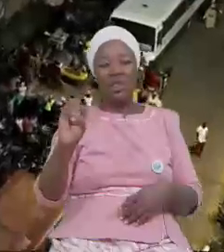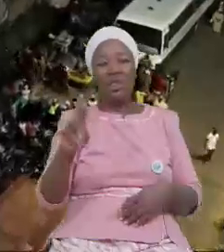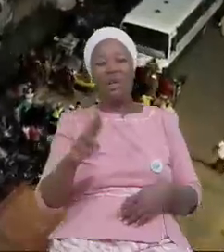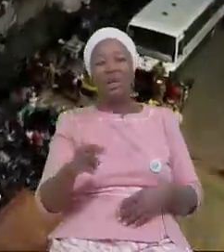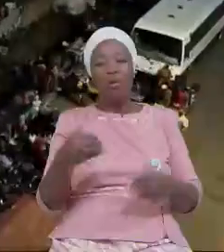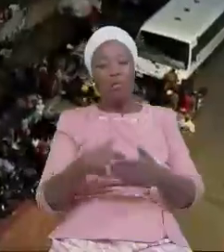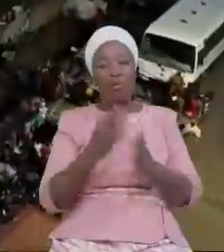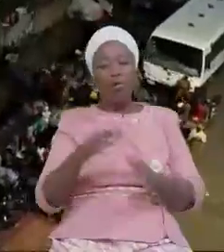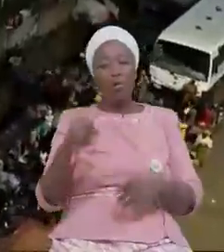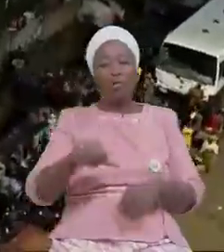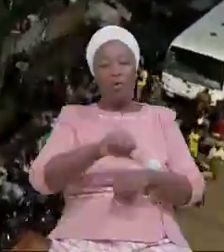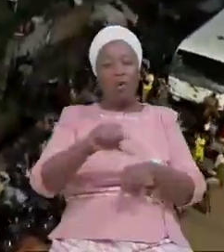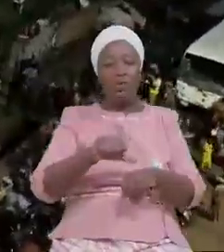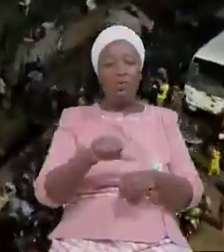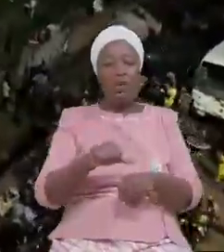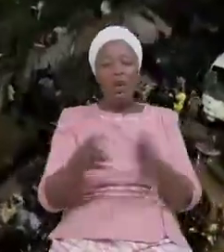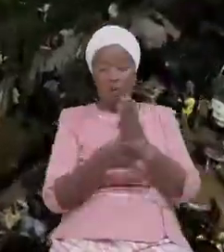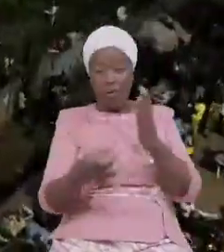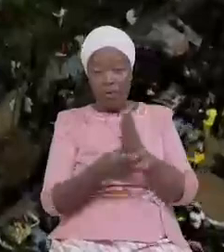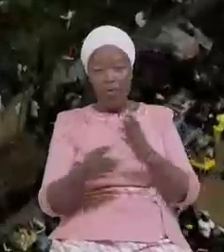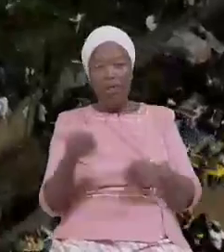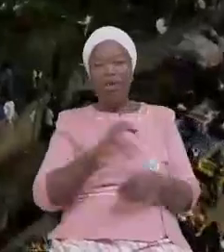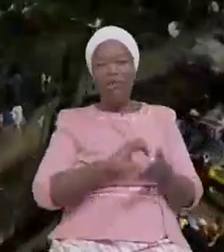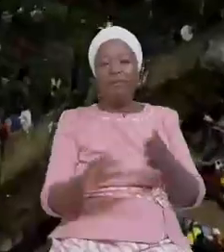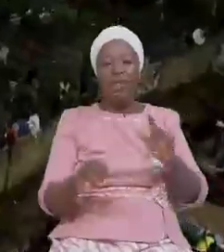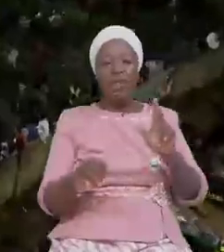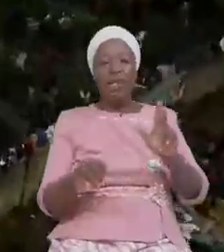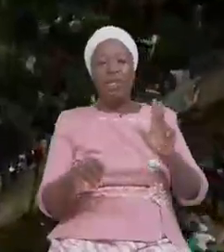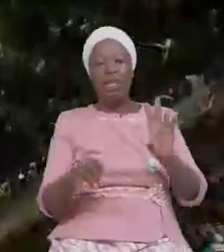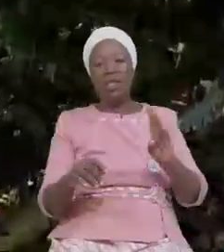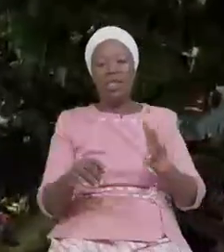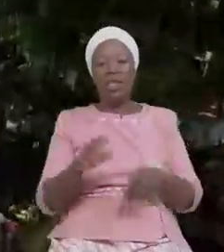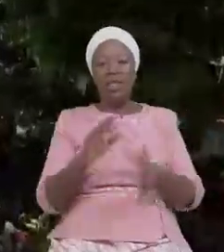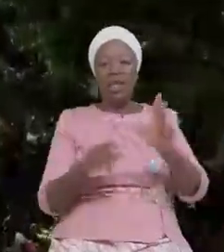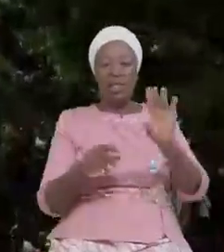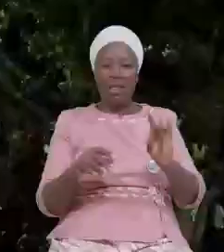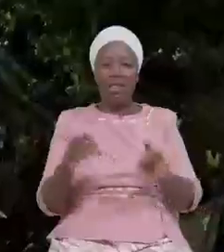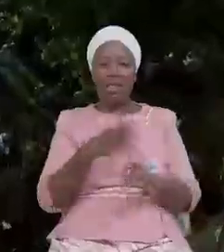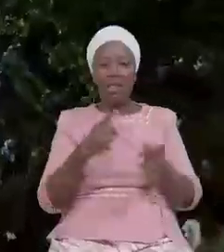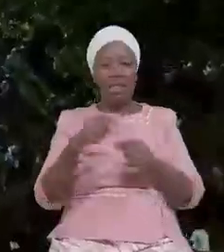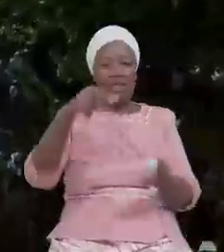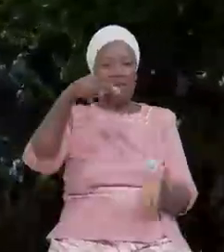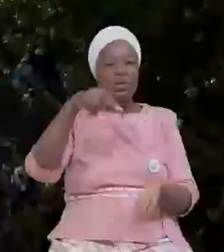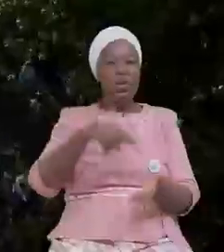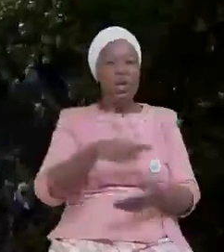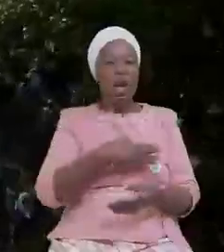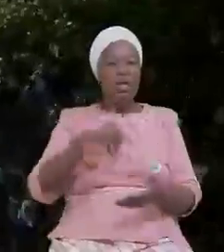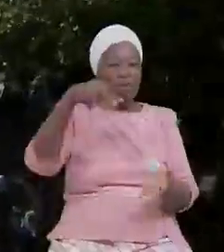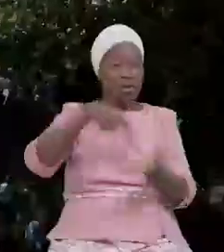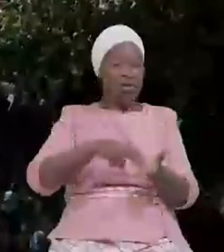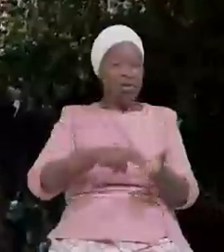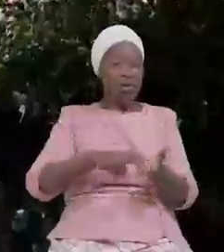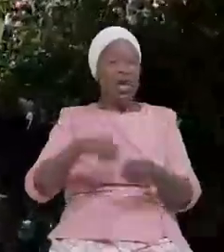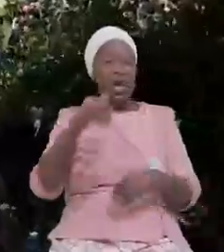and she stood at the feet behind, at his feet behind